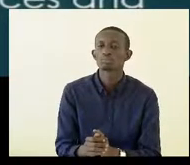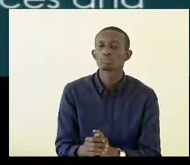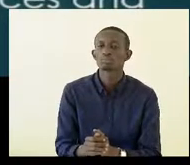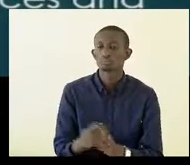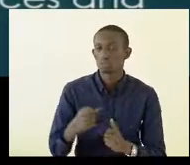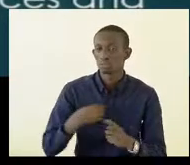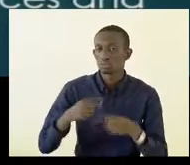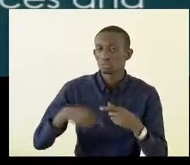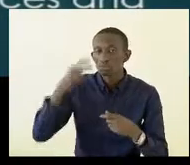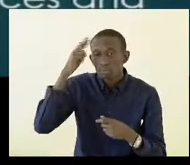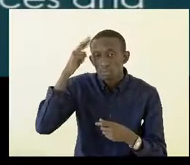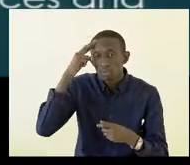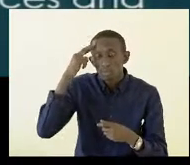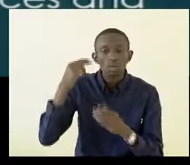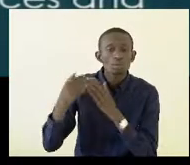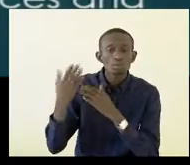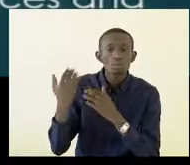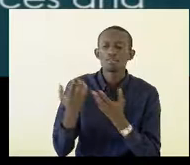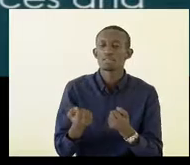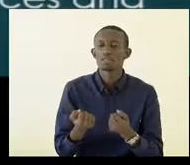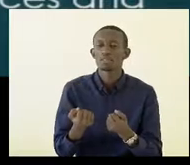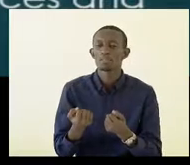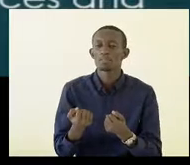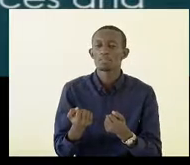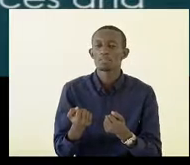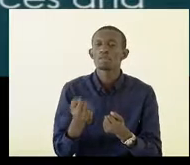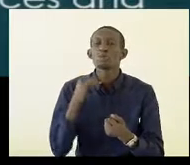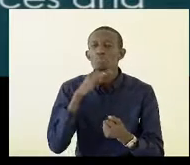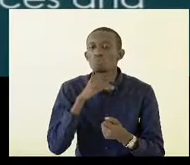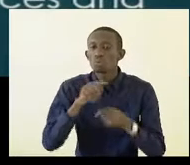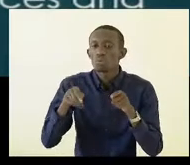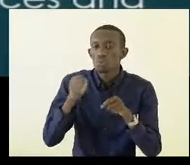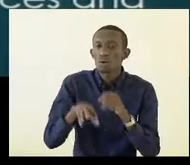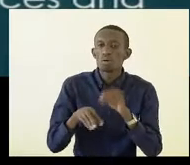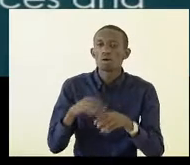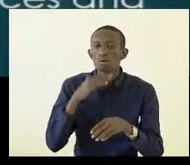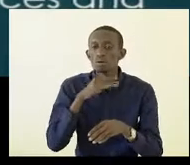seen myself recycling paper. Oh, I feel so bad about this.